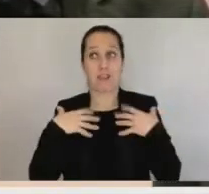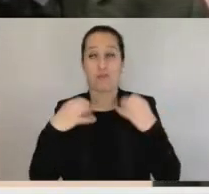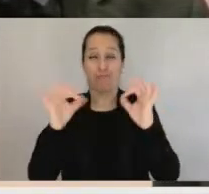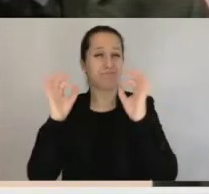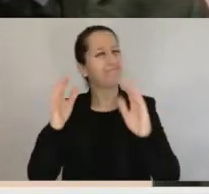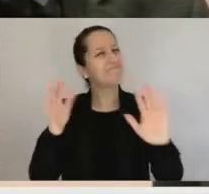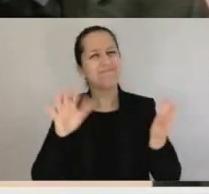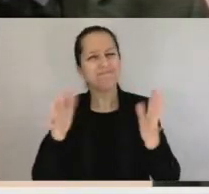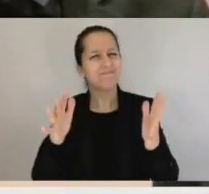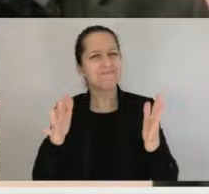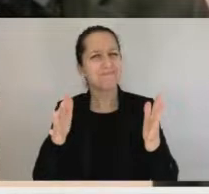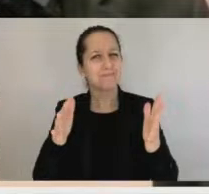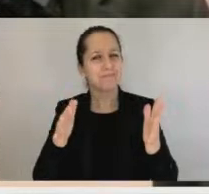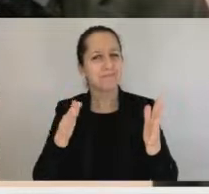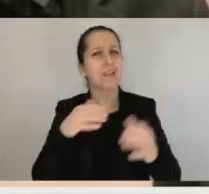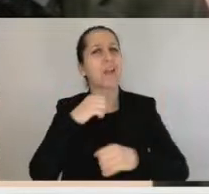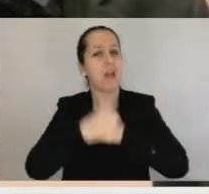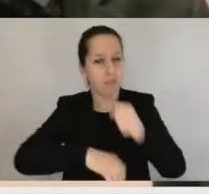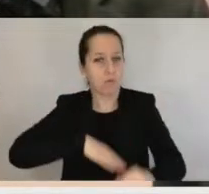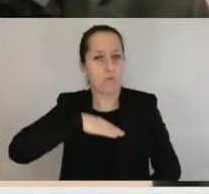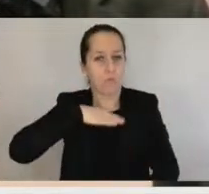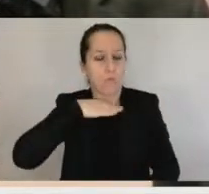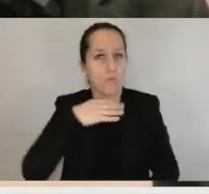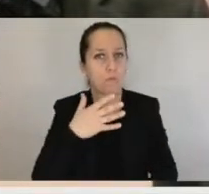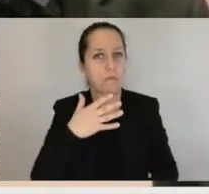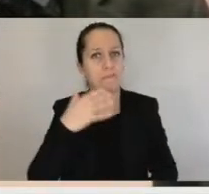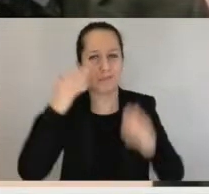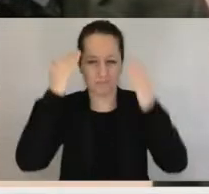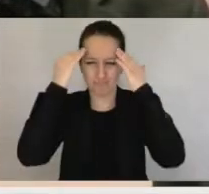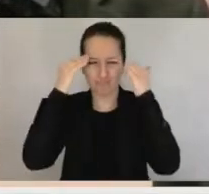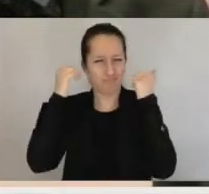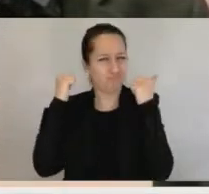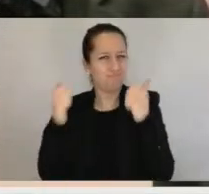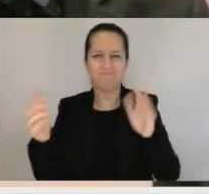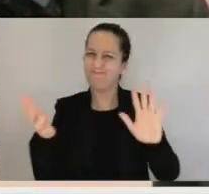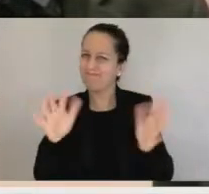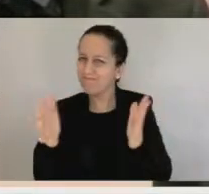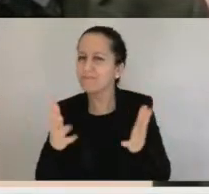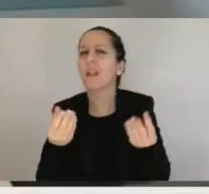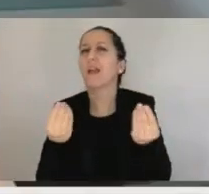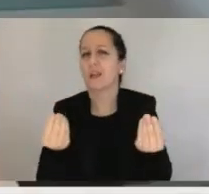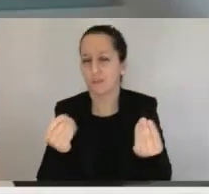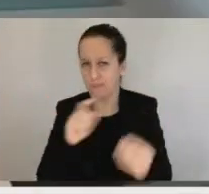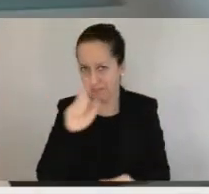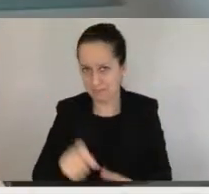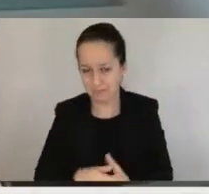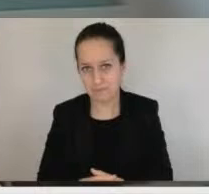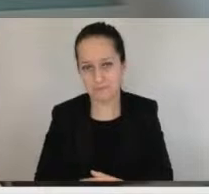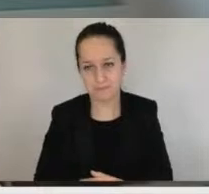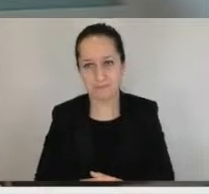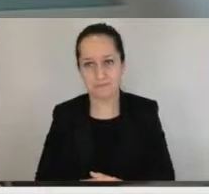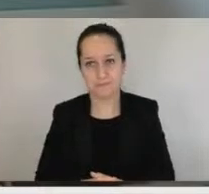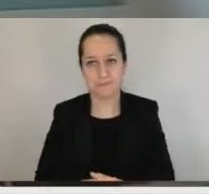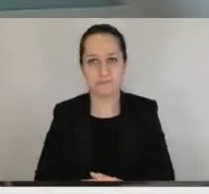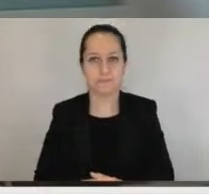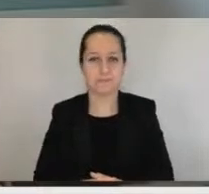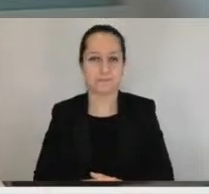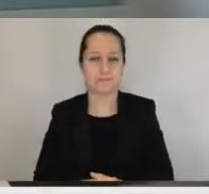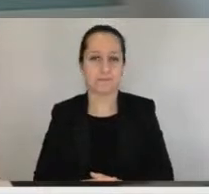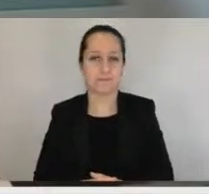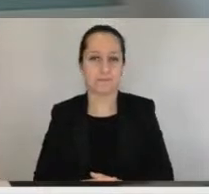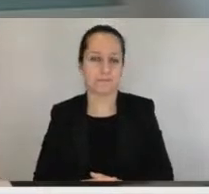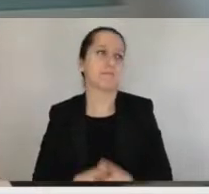poor mental health? The floor is yours. Thank you. Very important